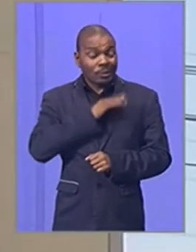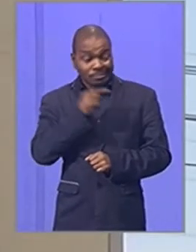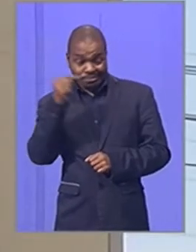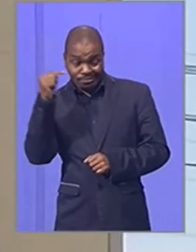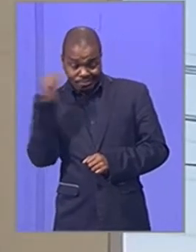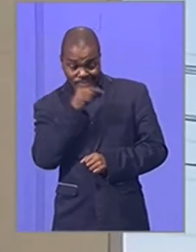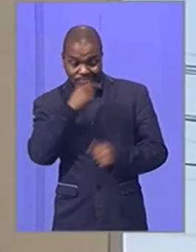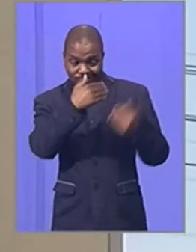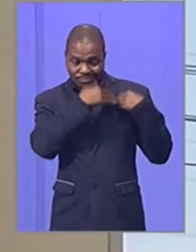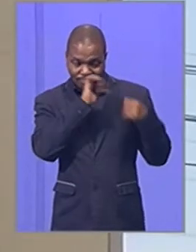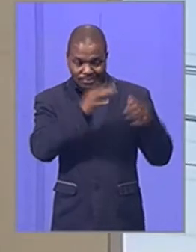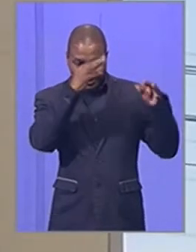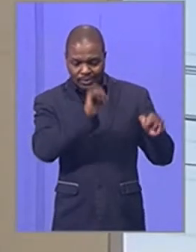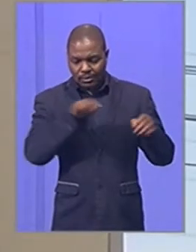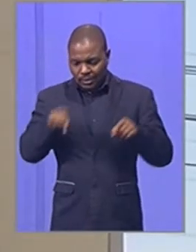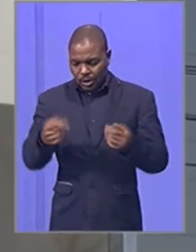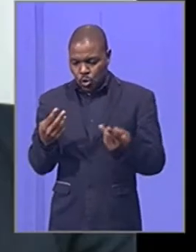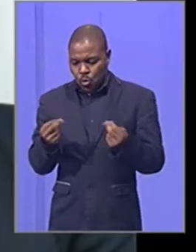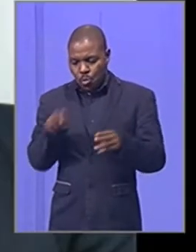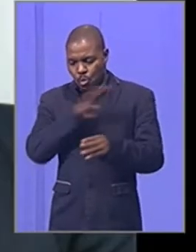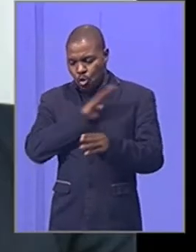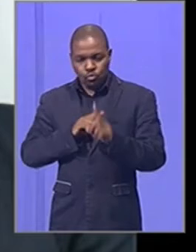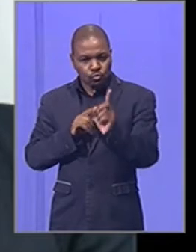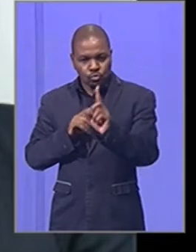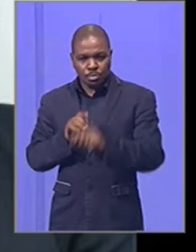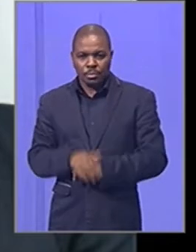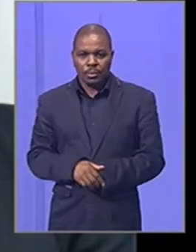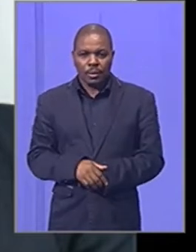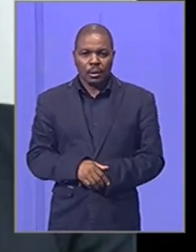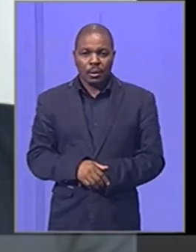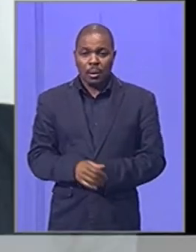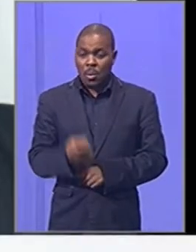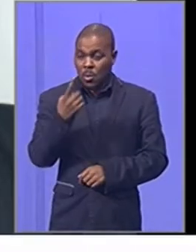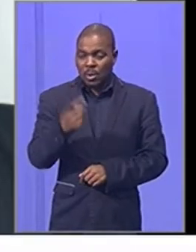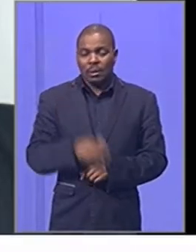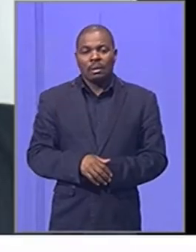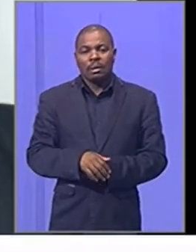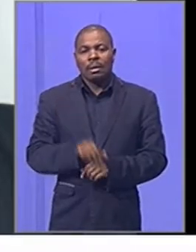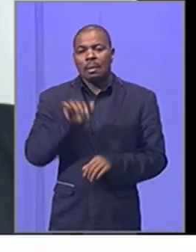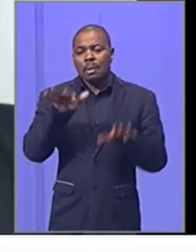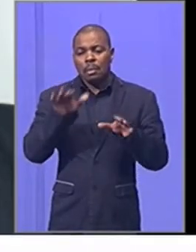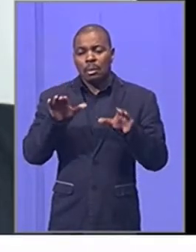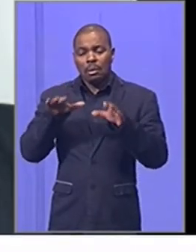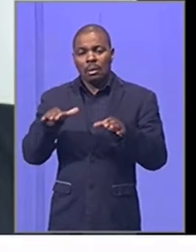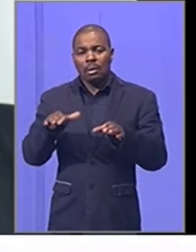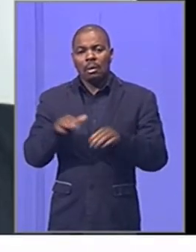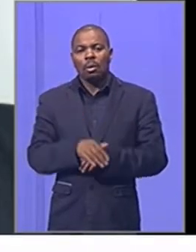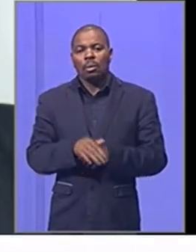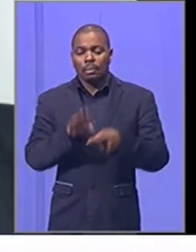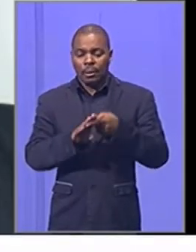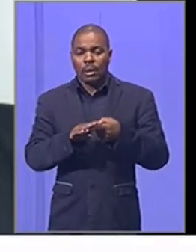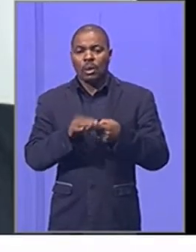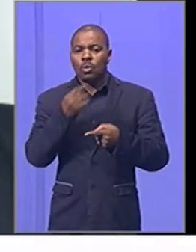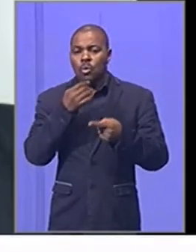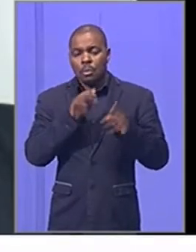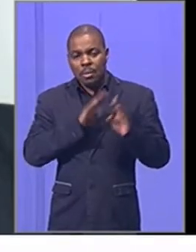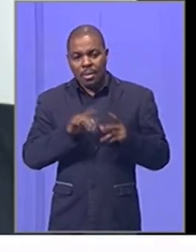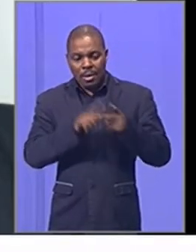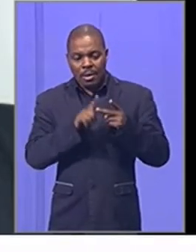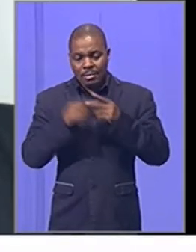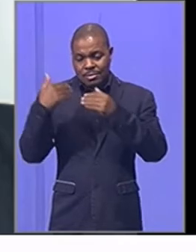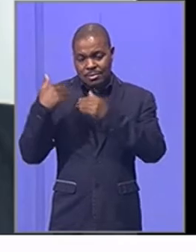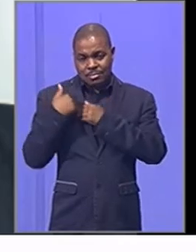ka diqeto tsa yona e seng bona. To want SOEs which are going to be filled with people who will behave and who will be pliable